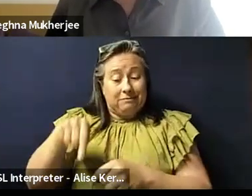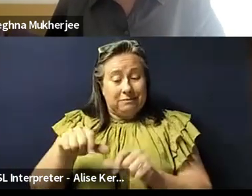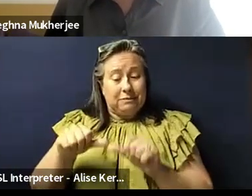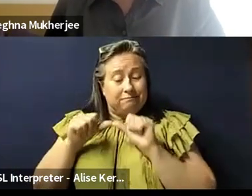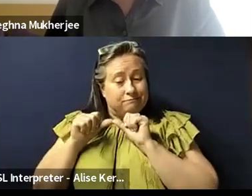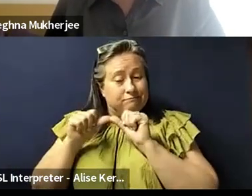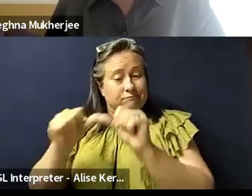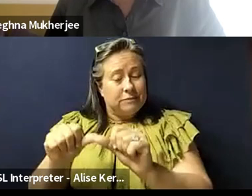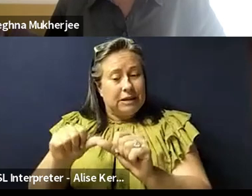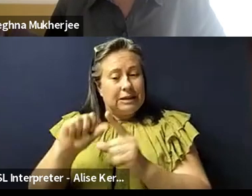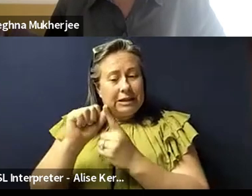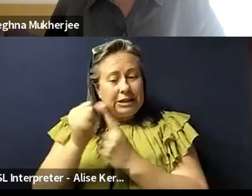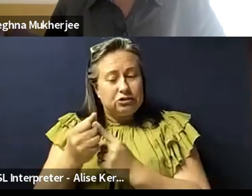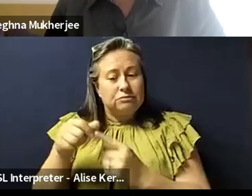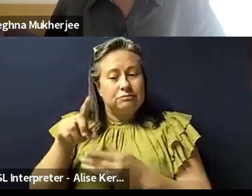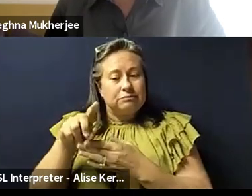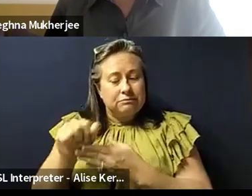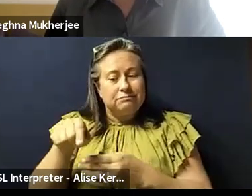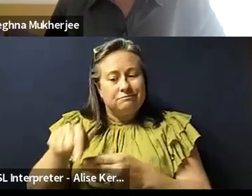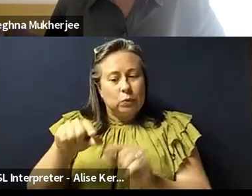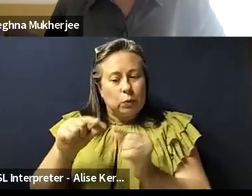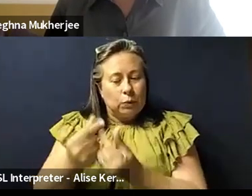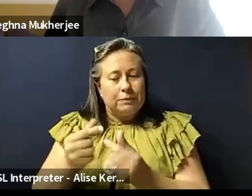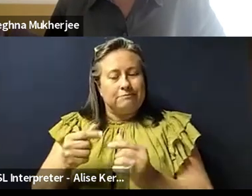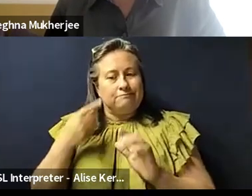lifelong conditions.